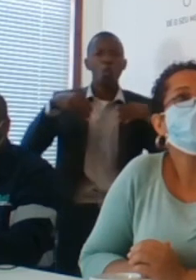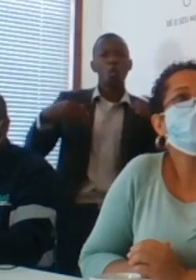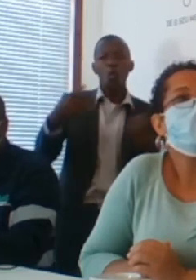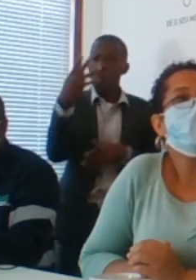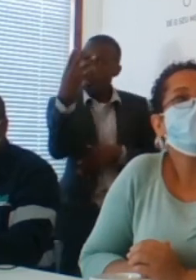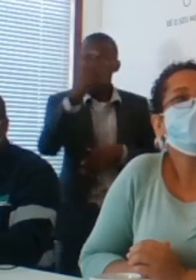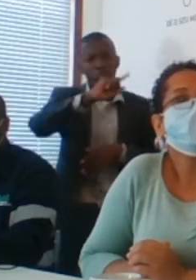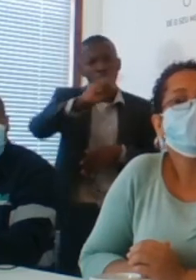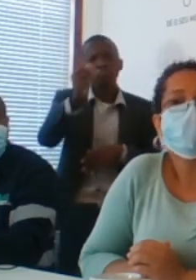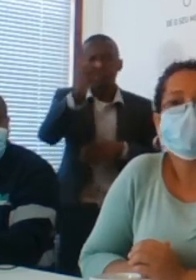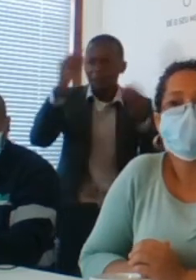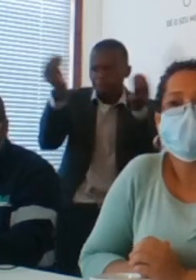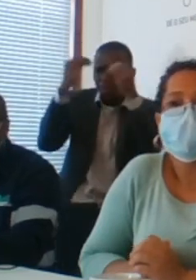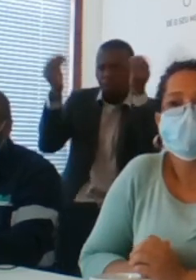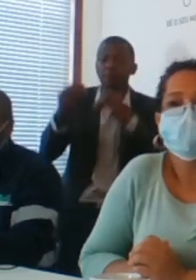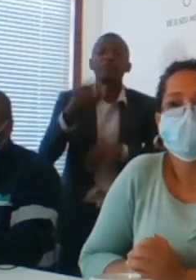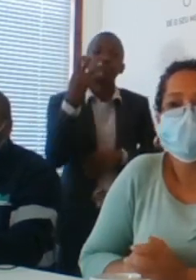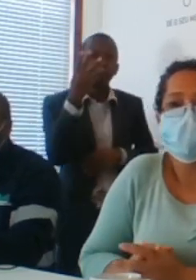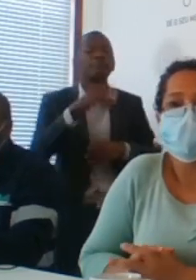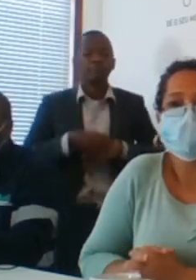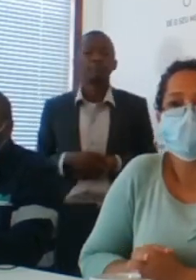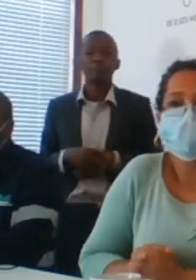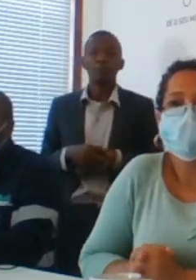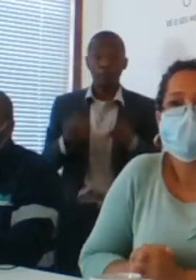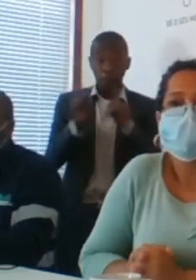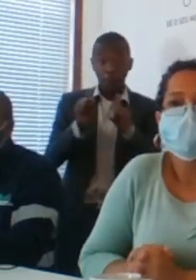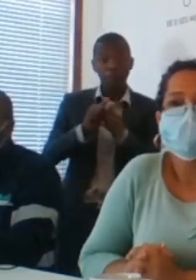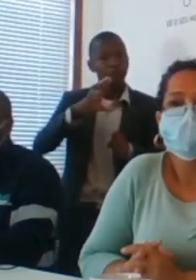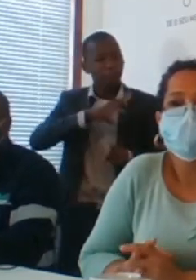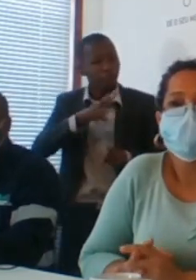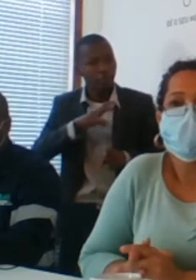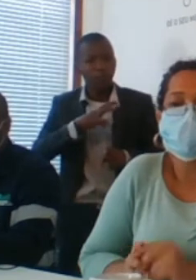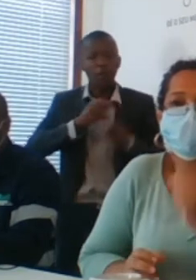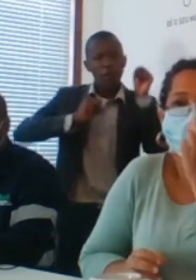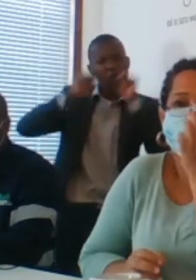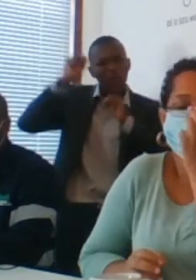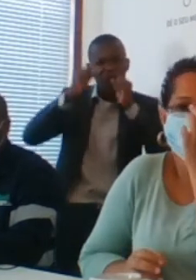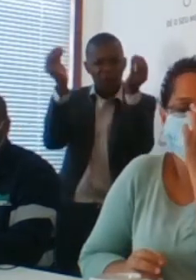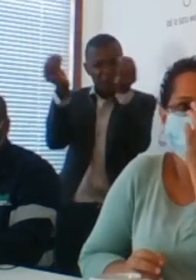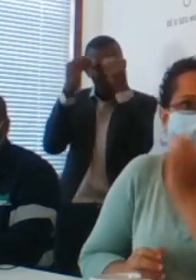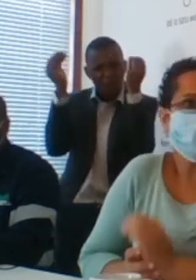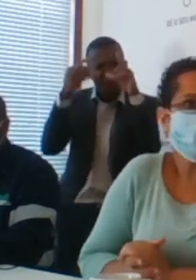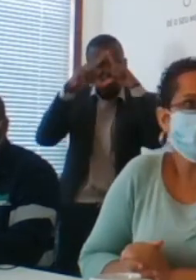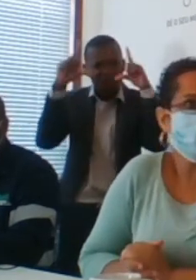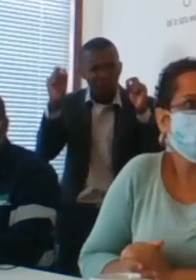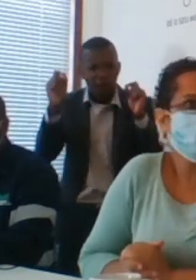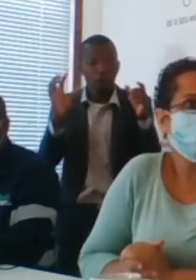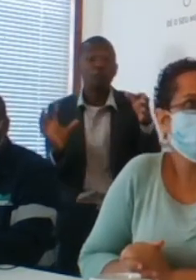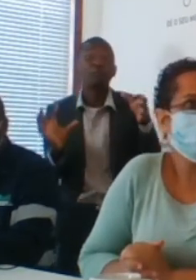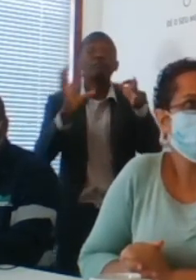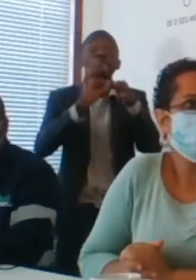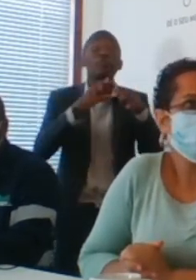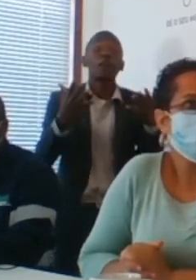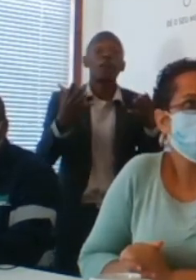the certificate is issued by FLAC. We do have as well industrial and non-industrial courses that the admission level is